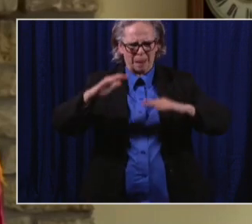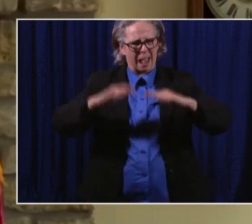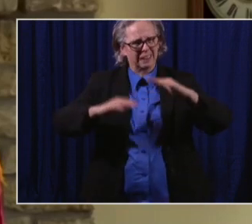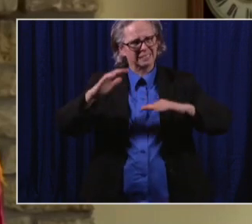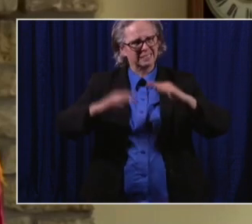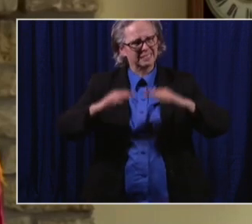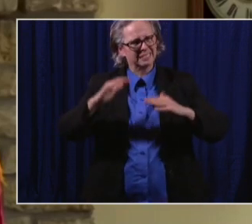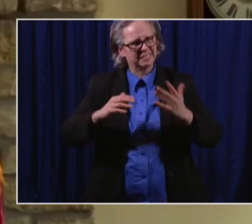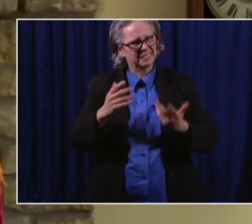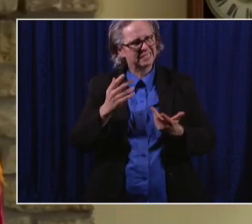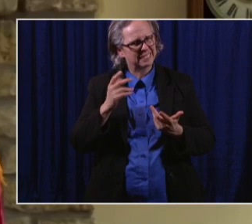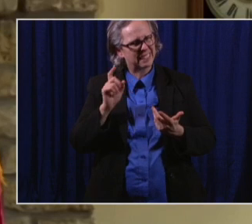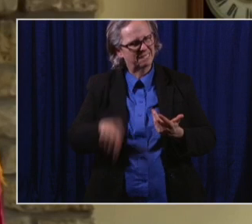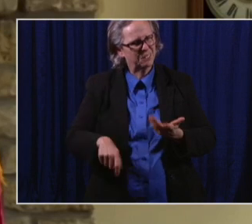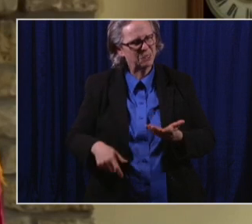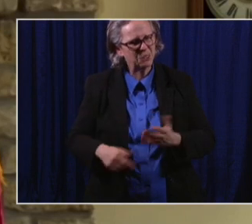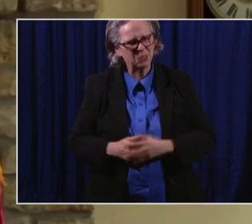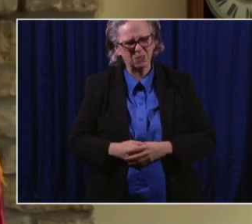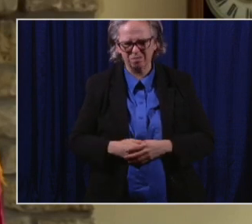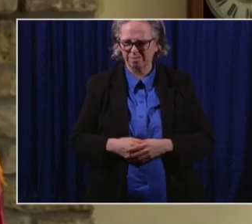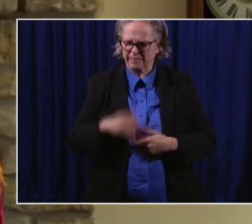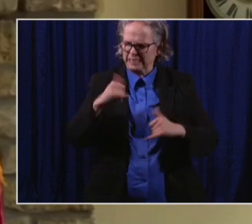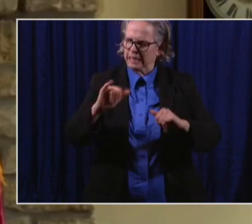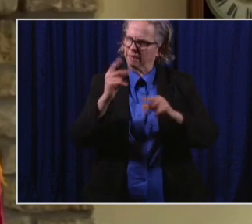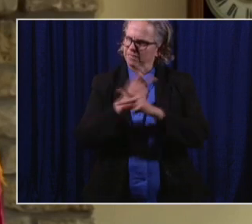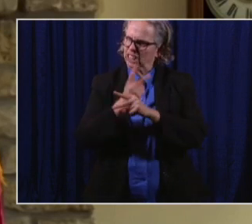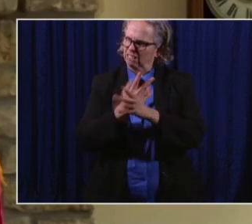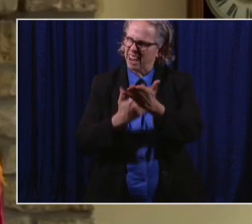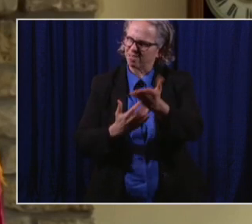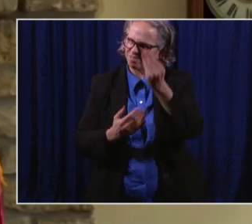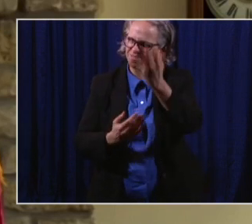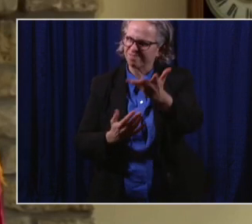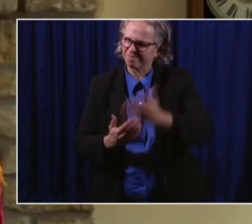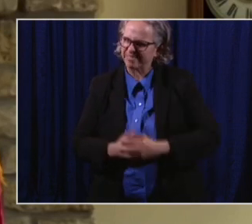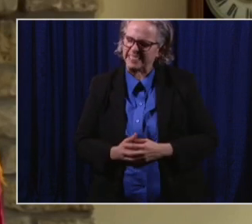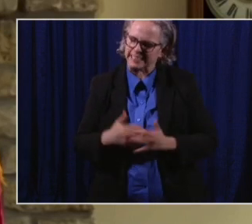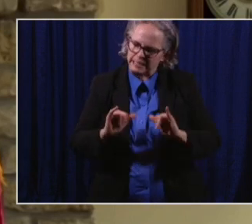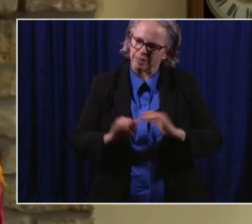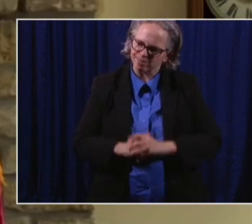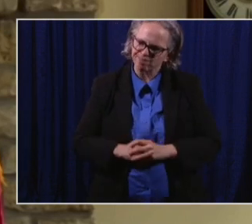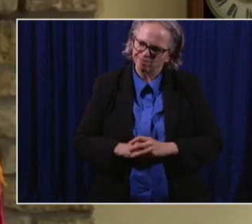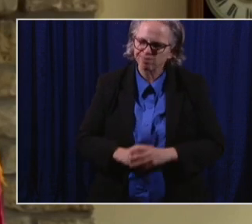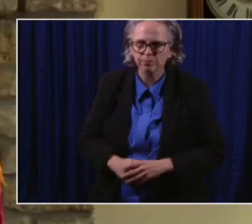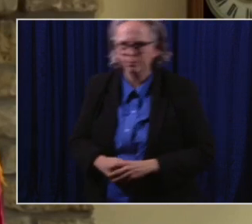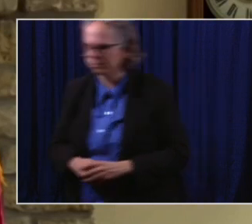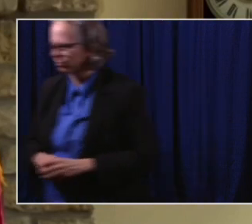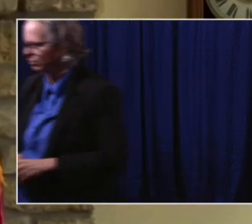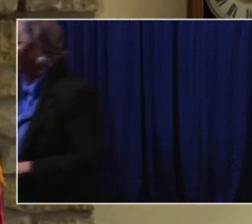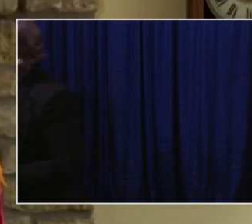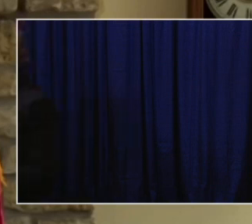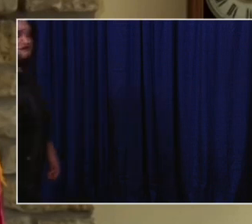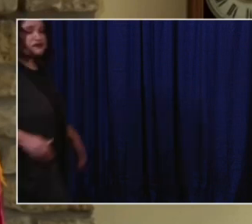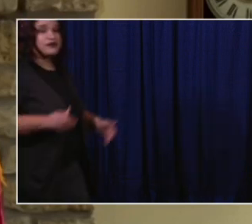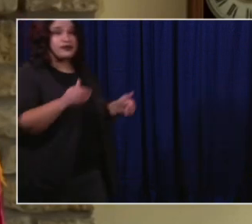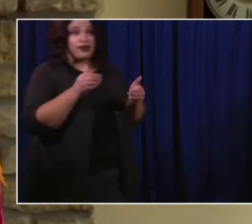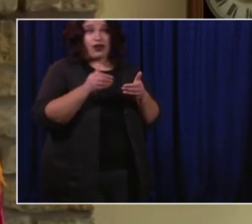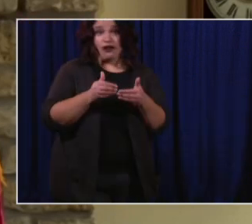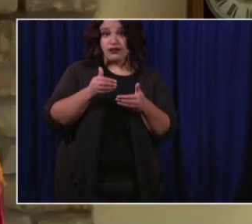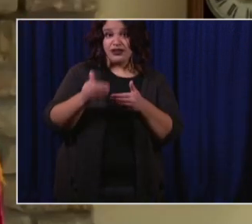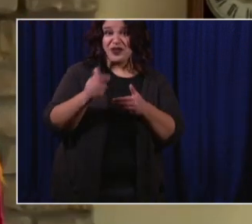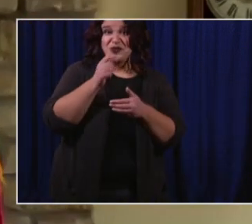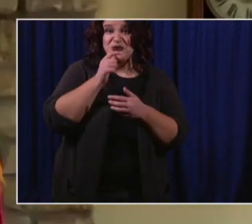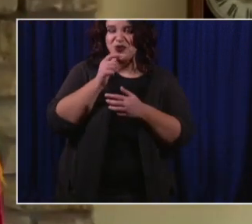trying to weigh this out. Next question is from Andrew Welsh Huggins at the Associated Press.